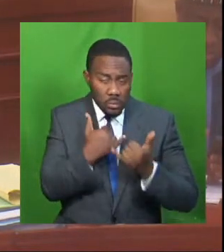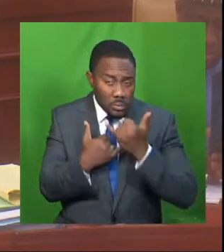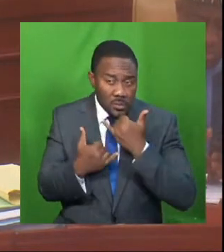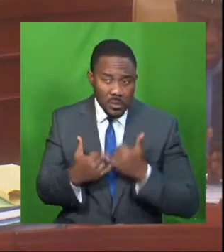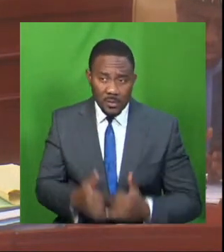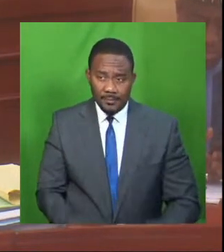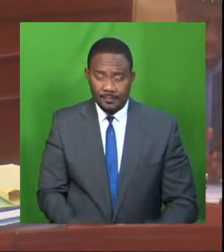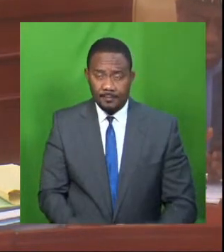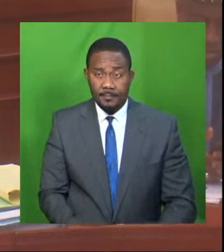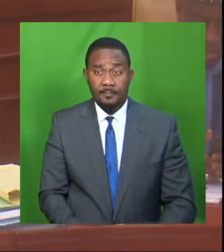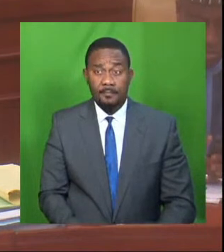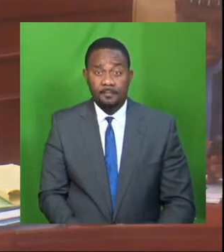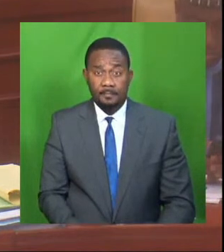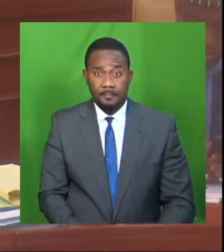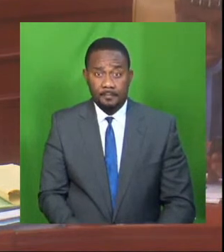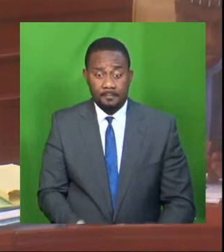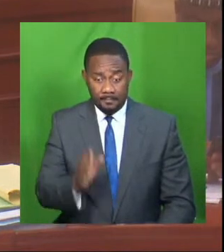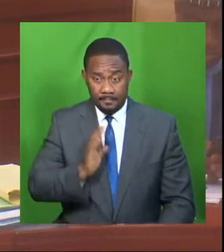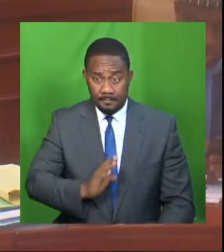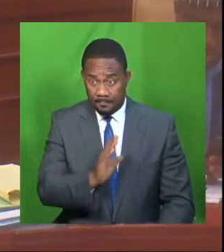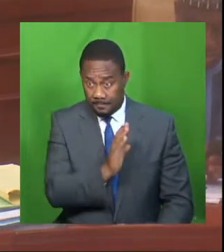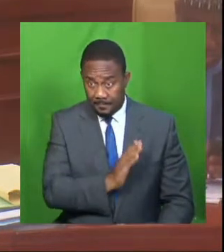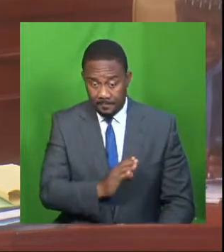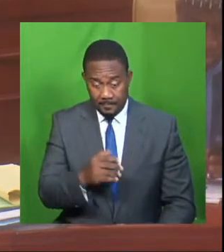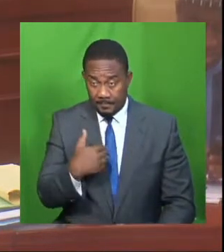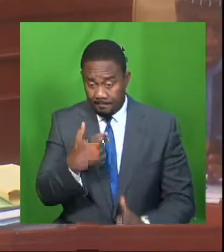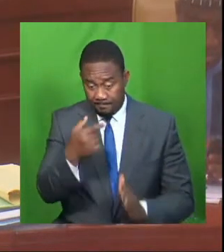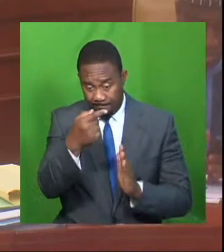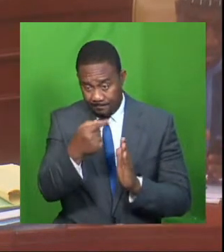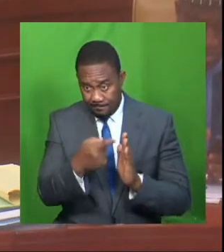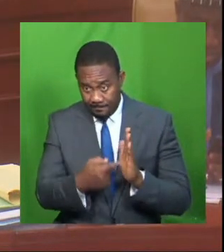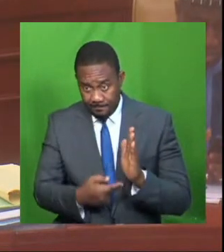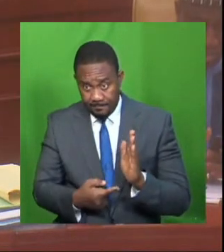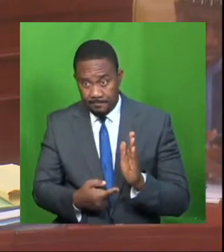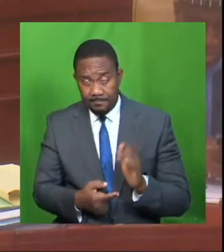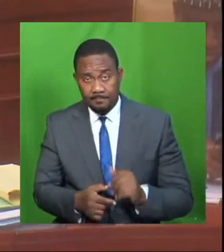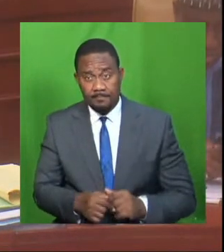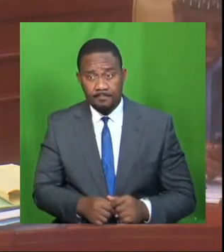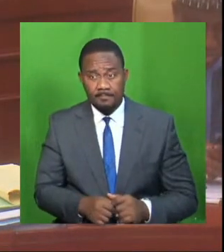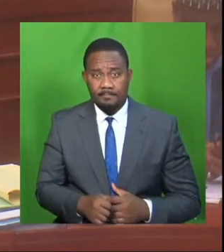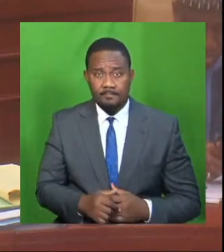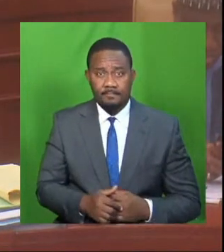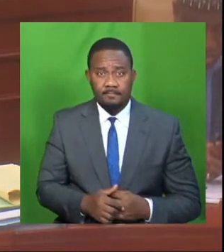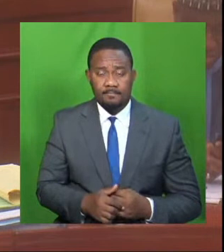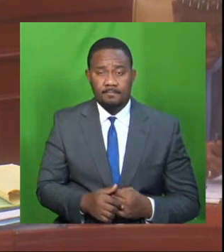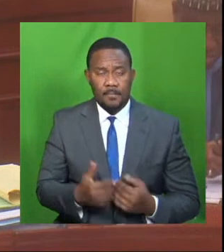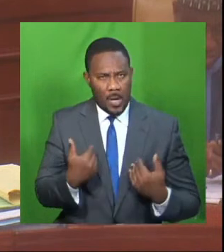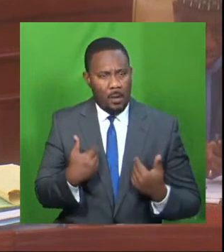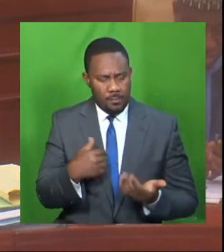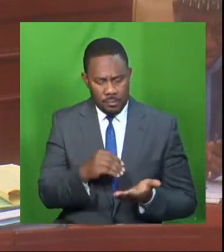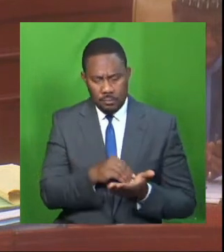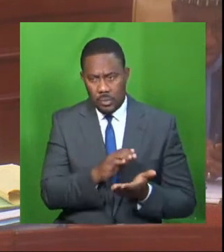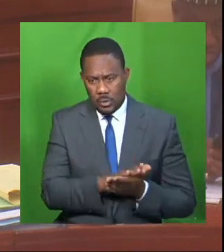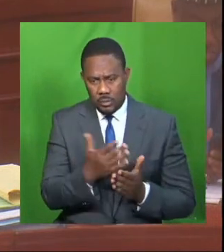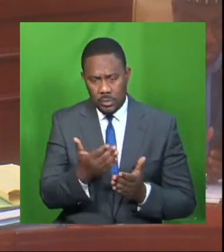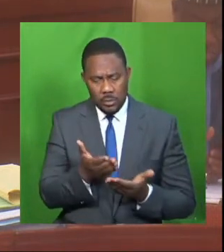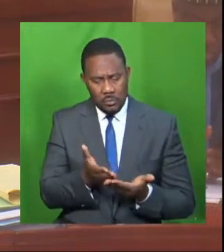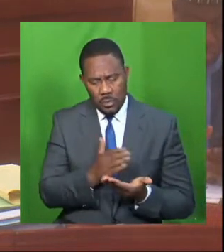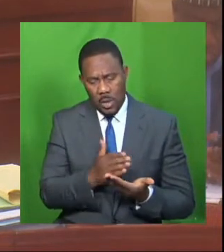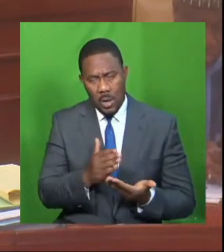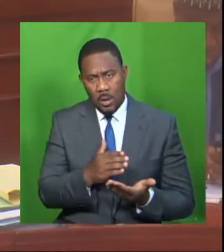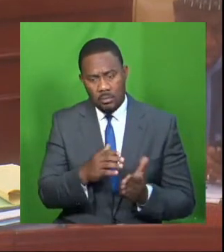boards, corporations, and other statutory institutions for the period ended 31st December 2018.